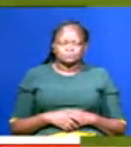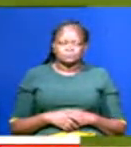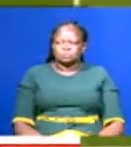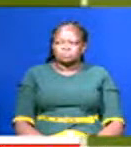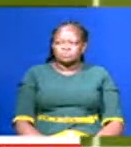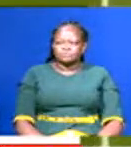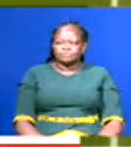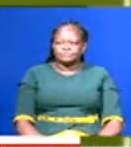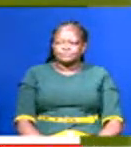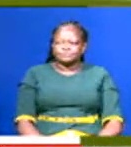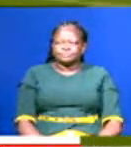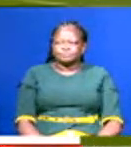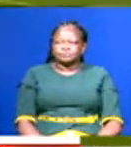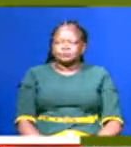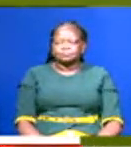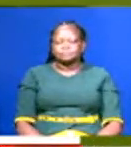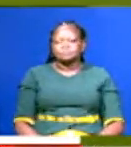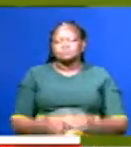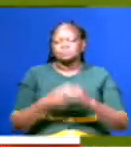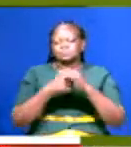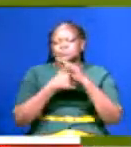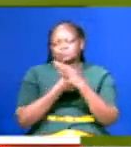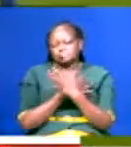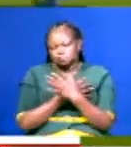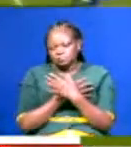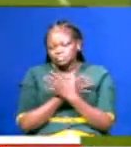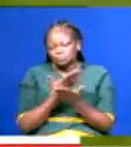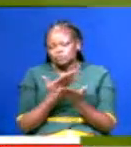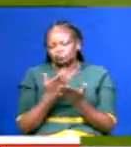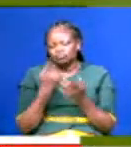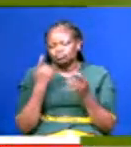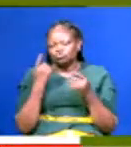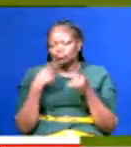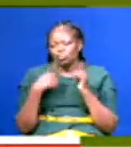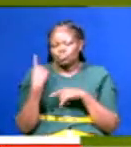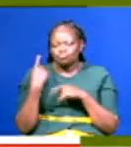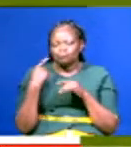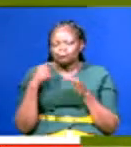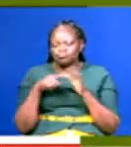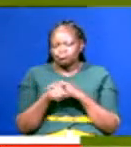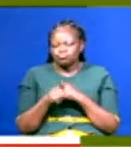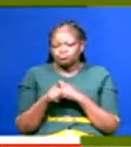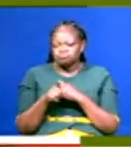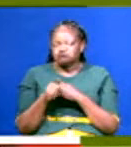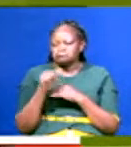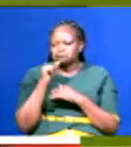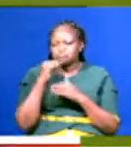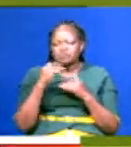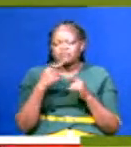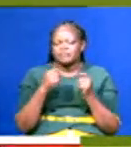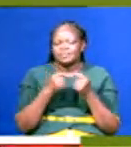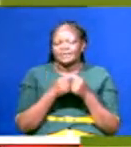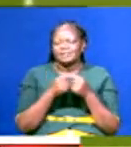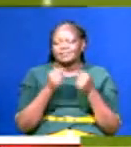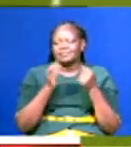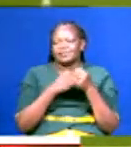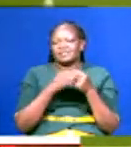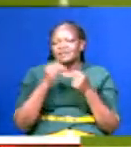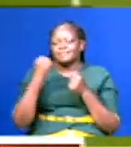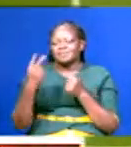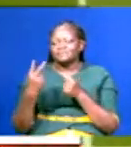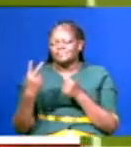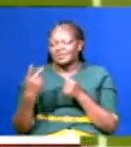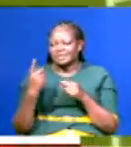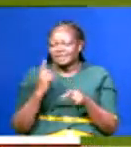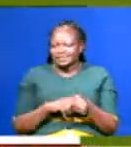Reece James. Germany forward Ademeye, who scored the winner 3 weeks ago, has not played since 19th February after picking up